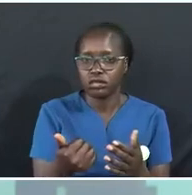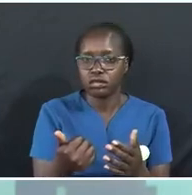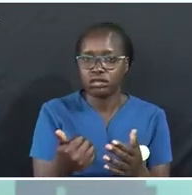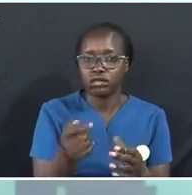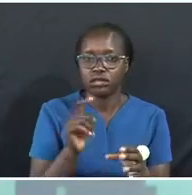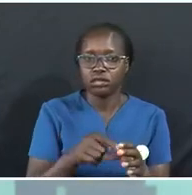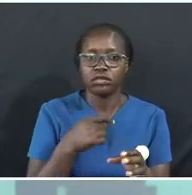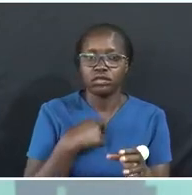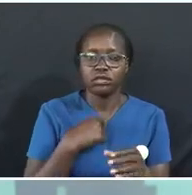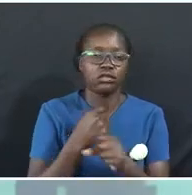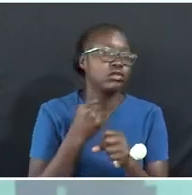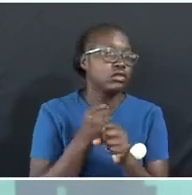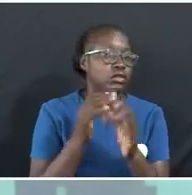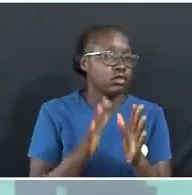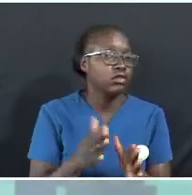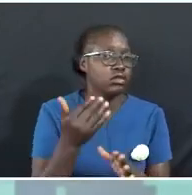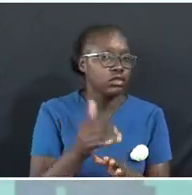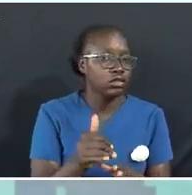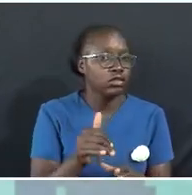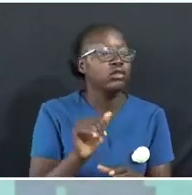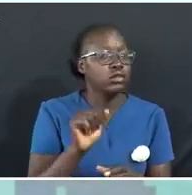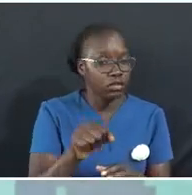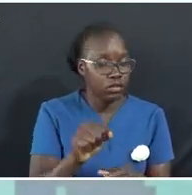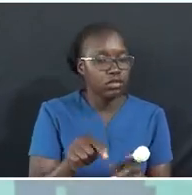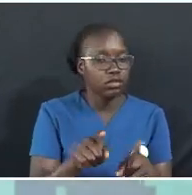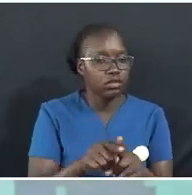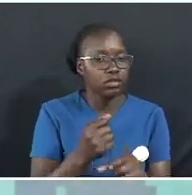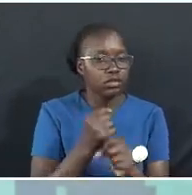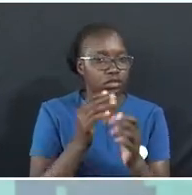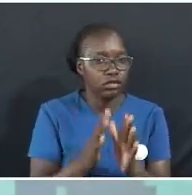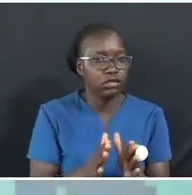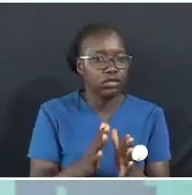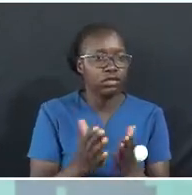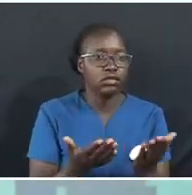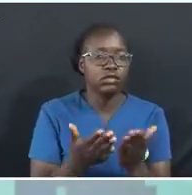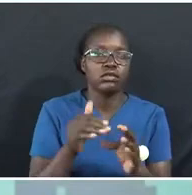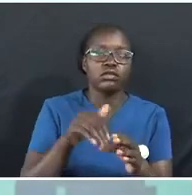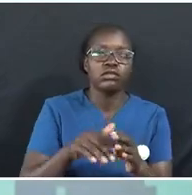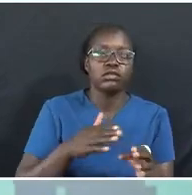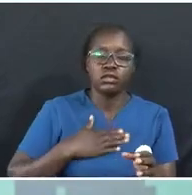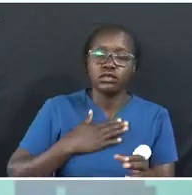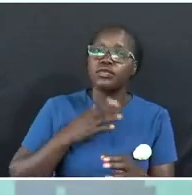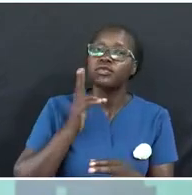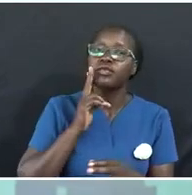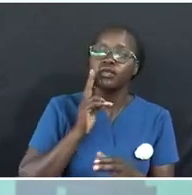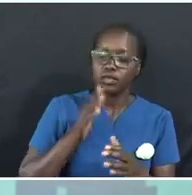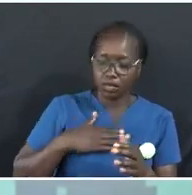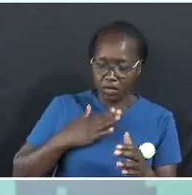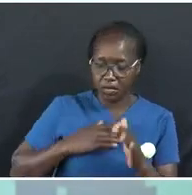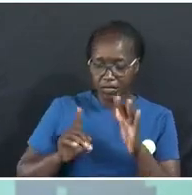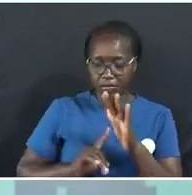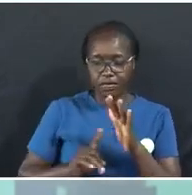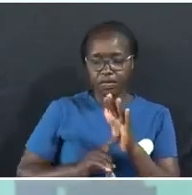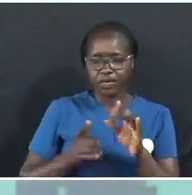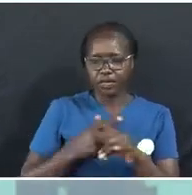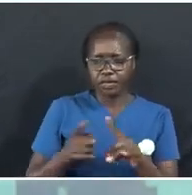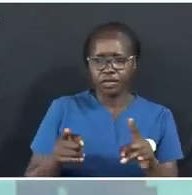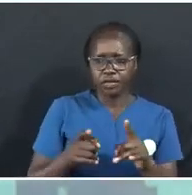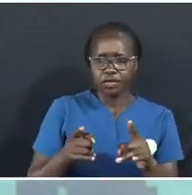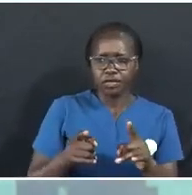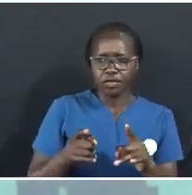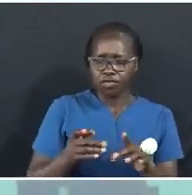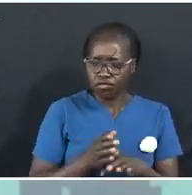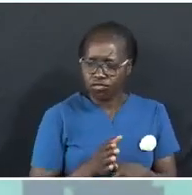me as workers. Yes, as workers. As laborers in my vineyard, in my ministry. But we have worked